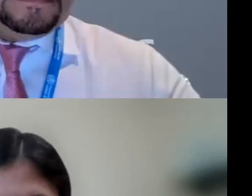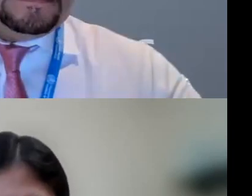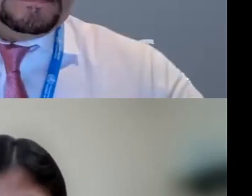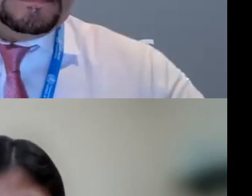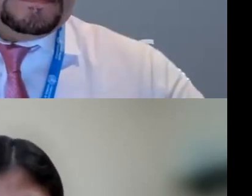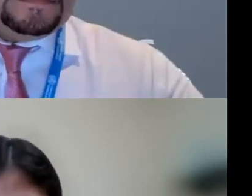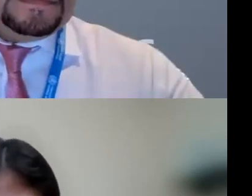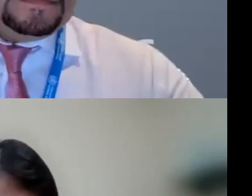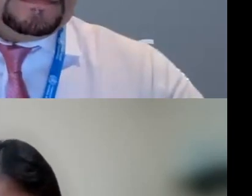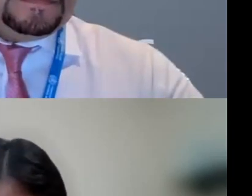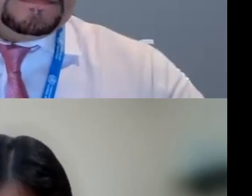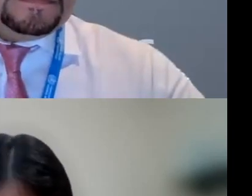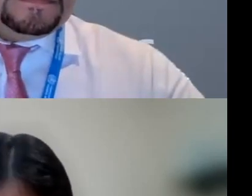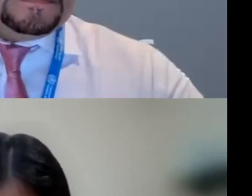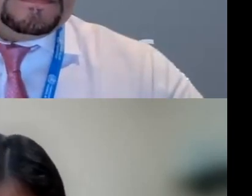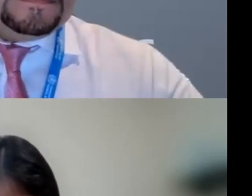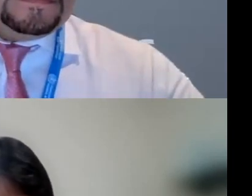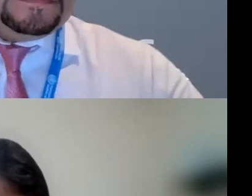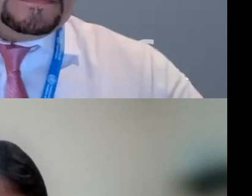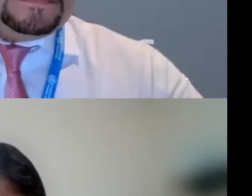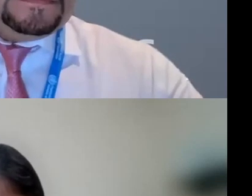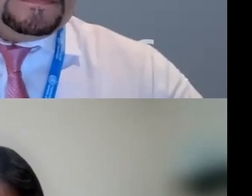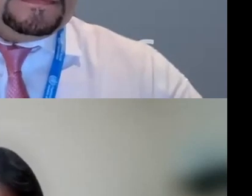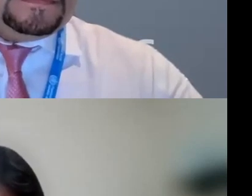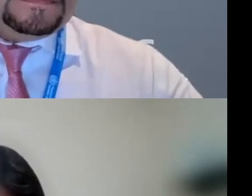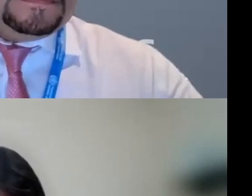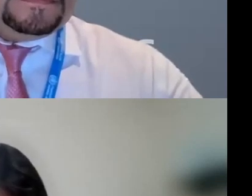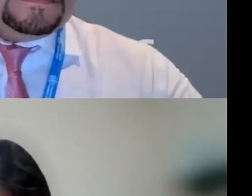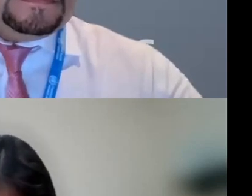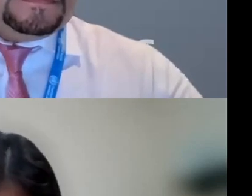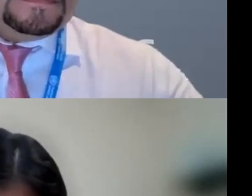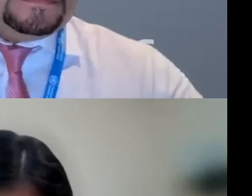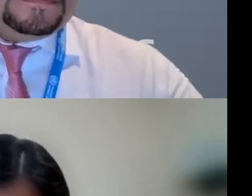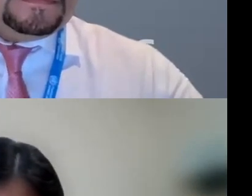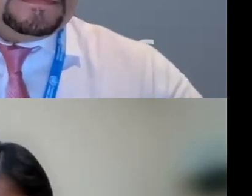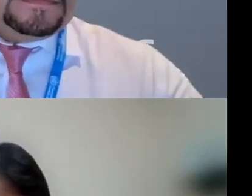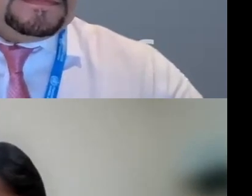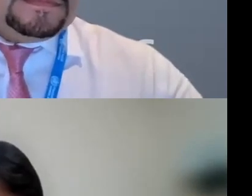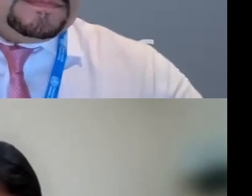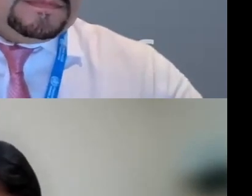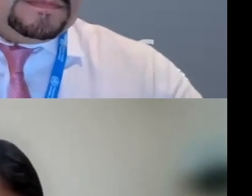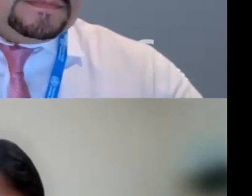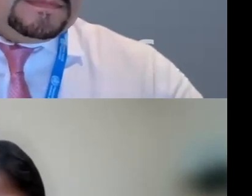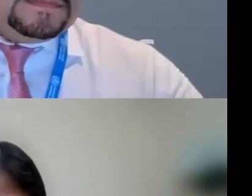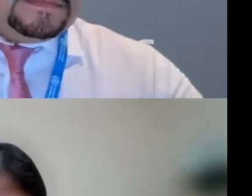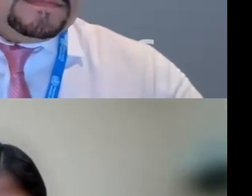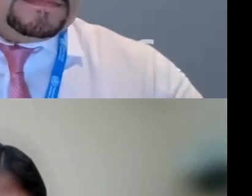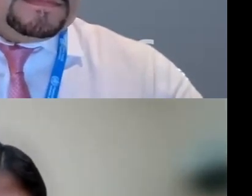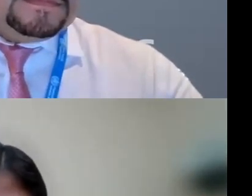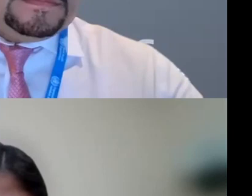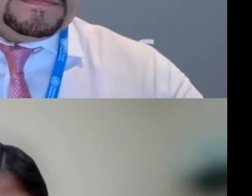barriers. They may face a lot of things that are not currently working for people with disabilities. This work must